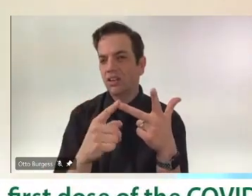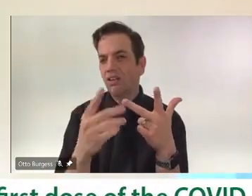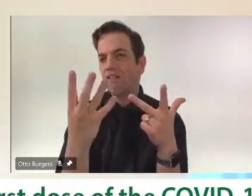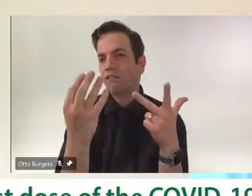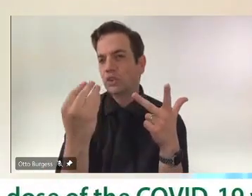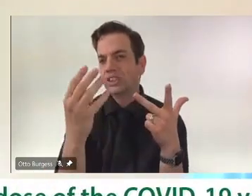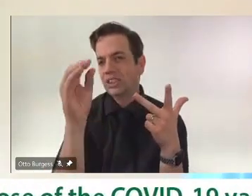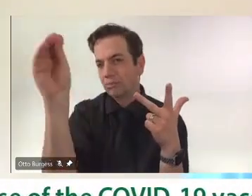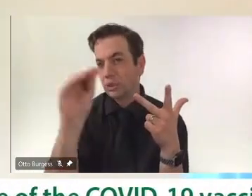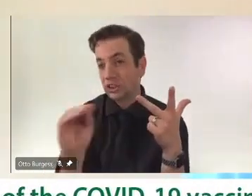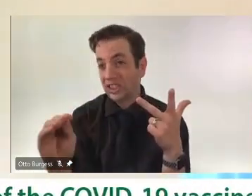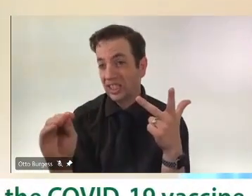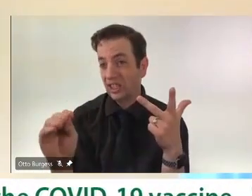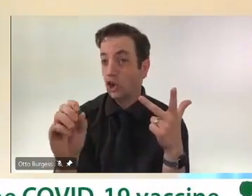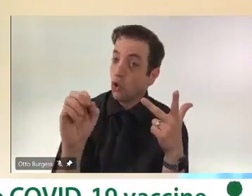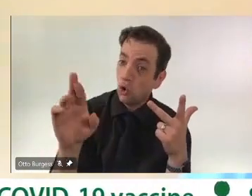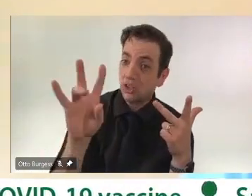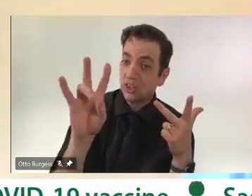Do you have a follow up question, Carol?